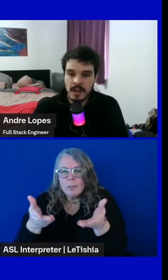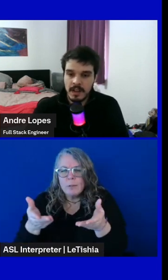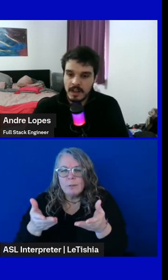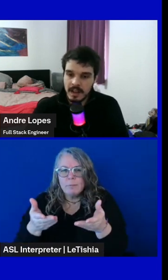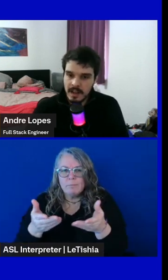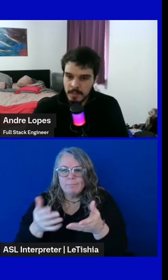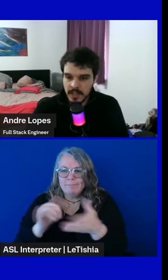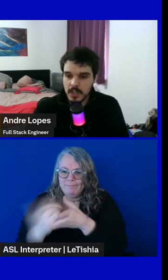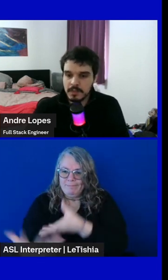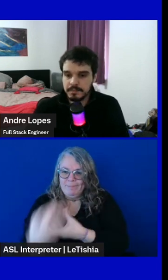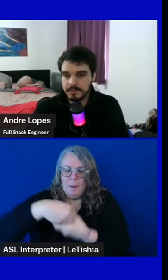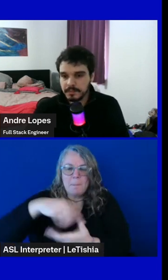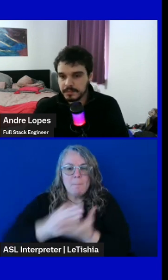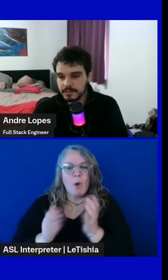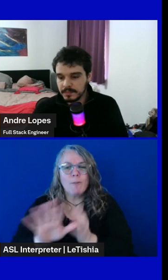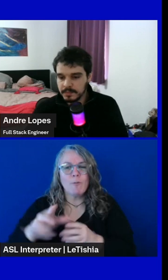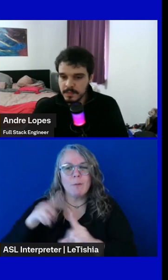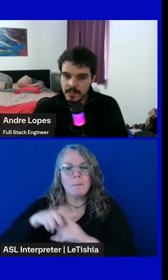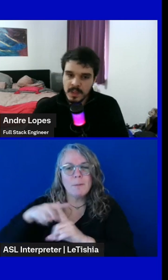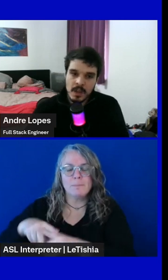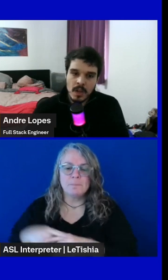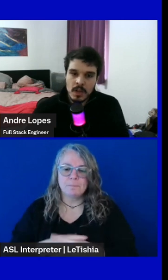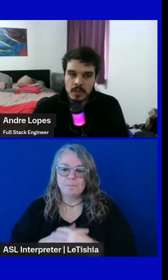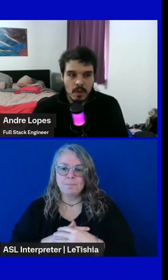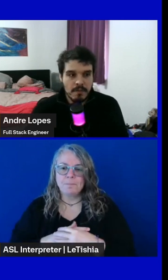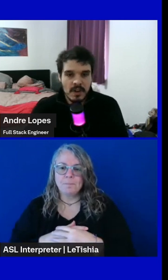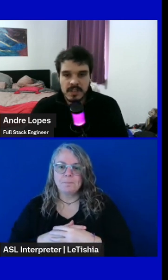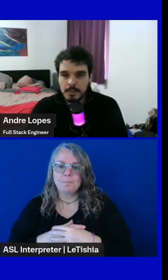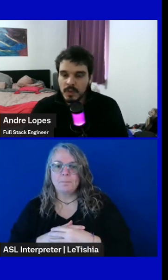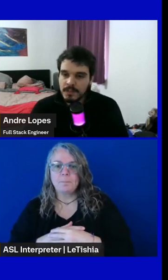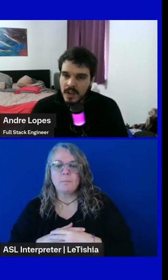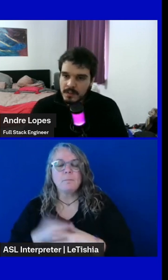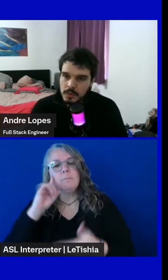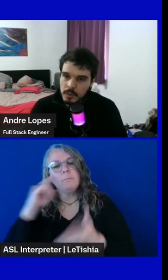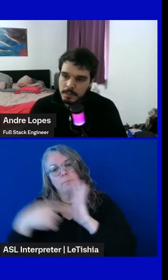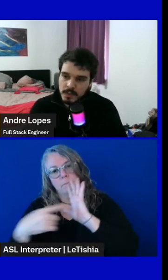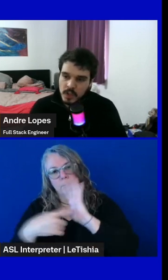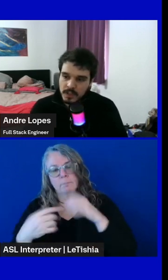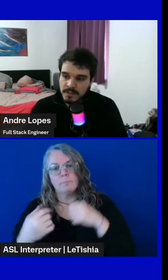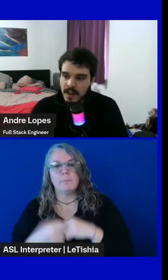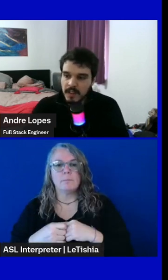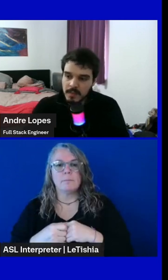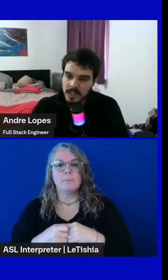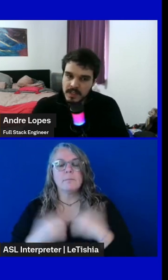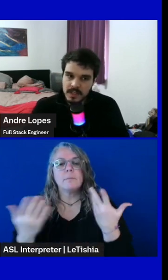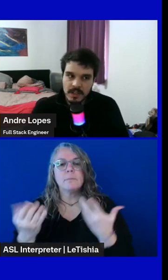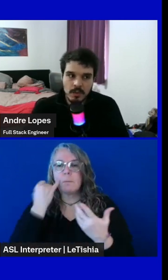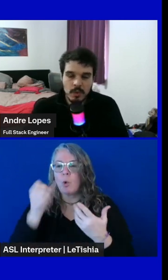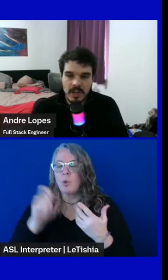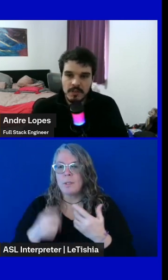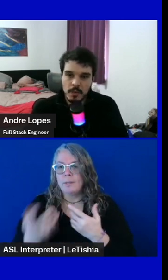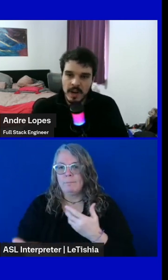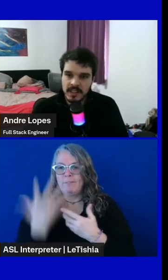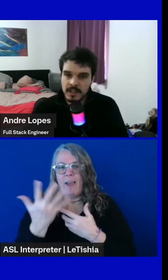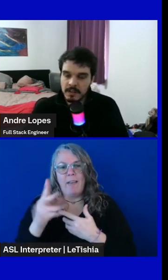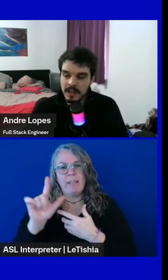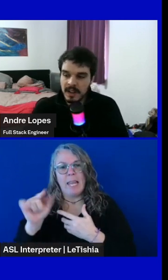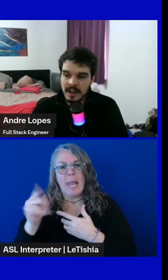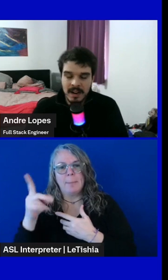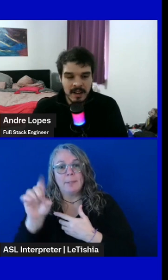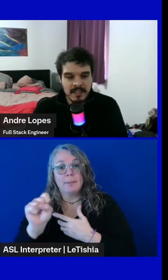your application. So for example, if you have to provision 5 lambdas, you will have to